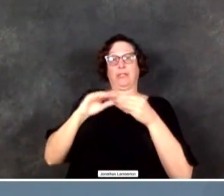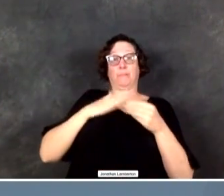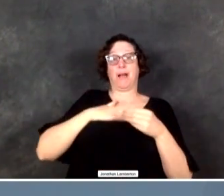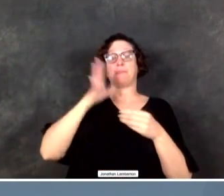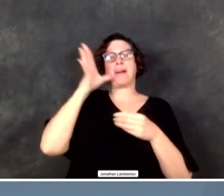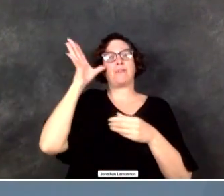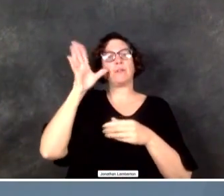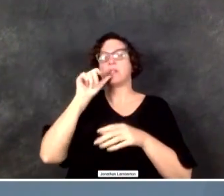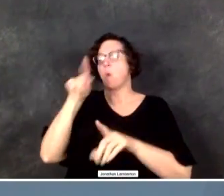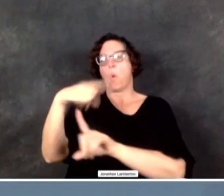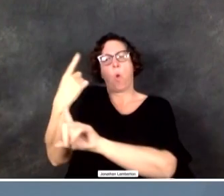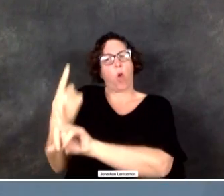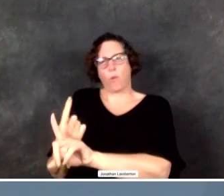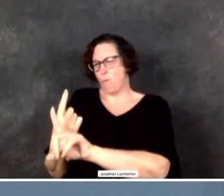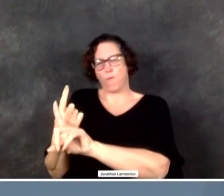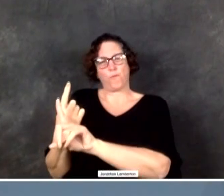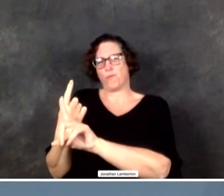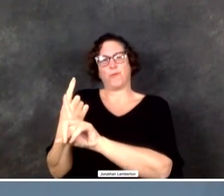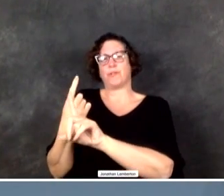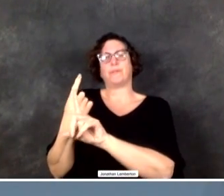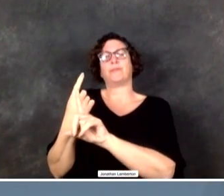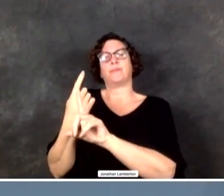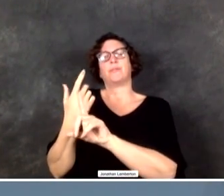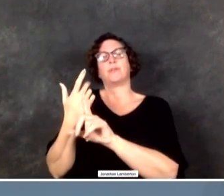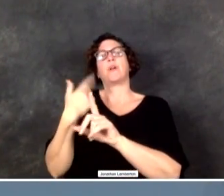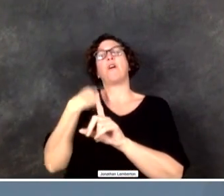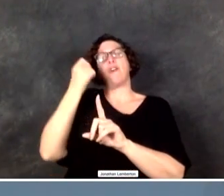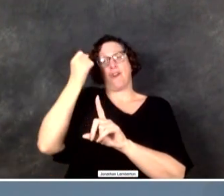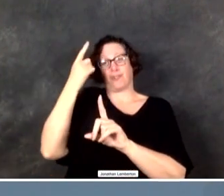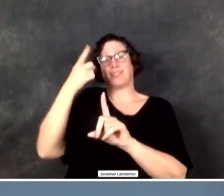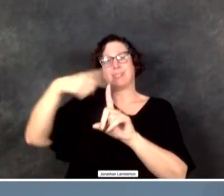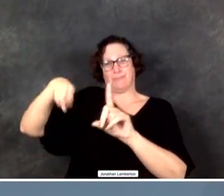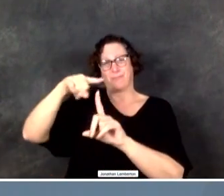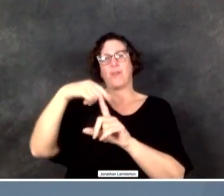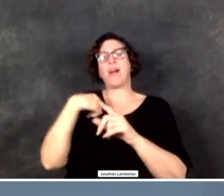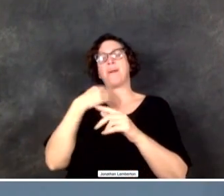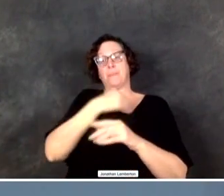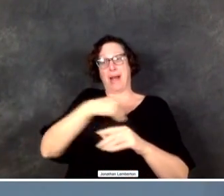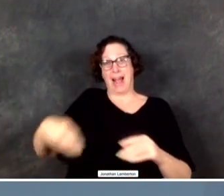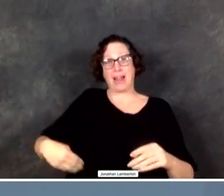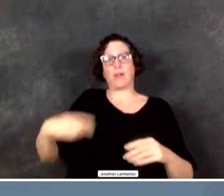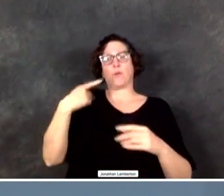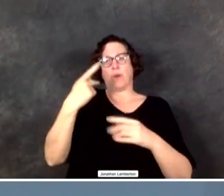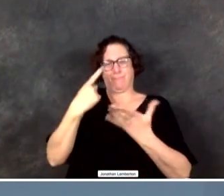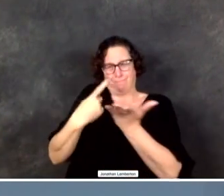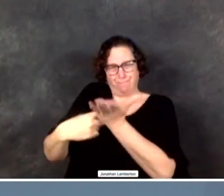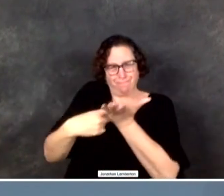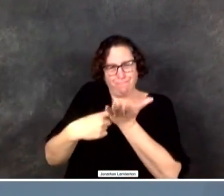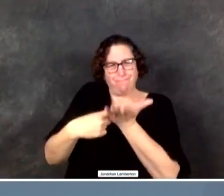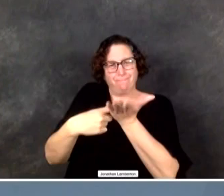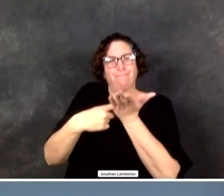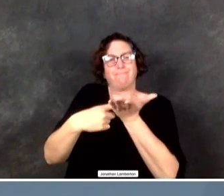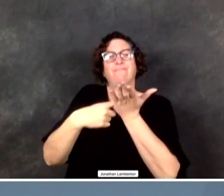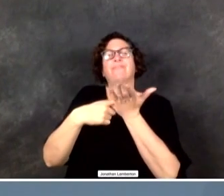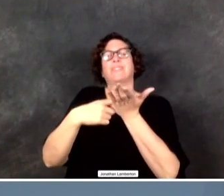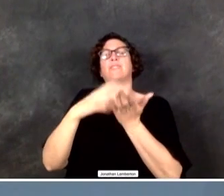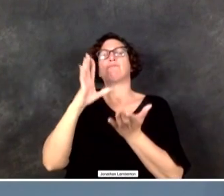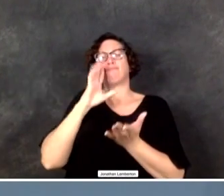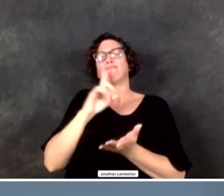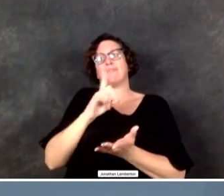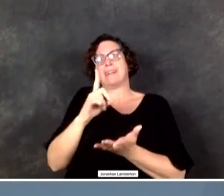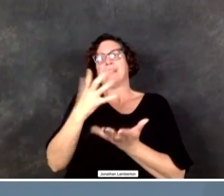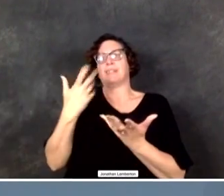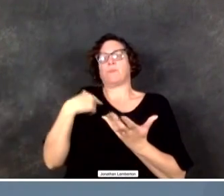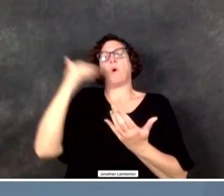so heavily on the mayor's decision-making authority, is that we understand that families, this is a crisis, this is a